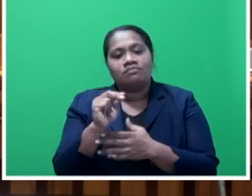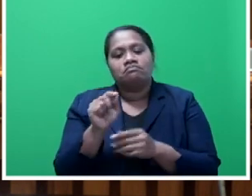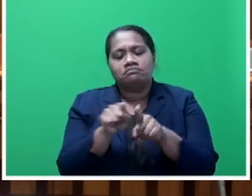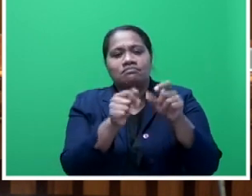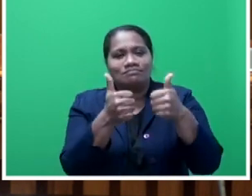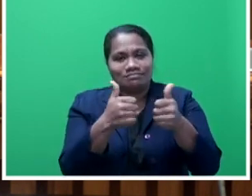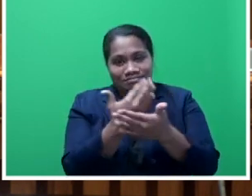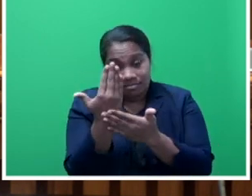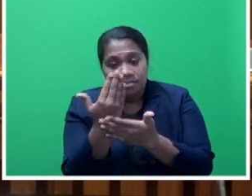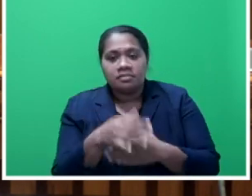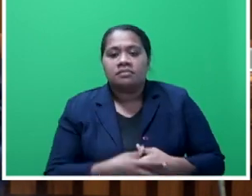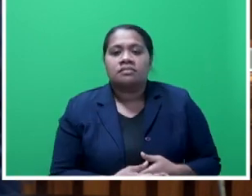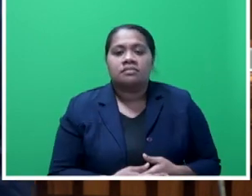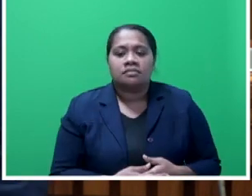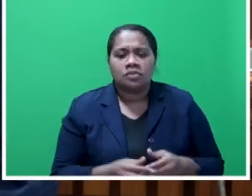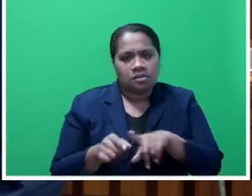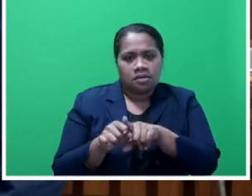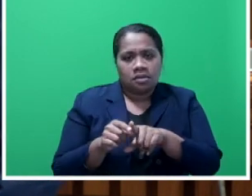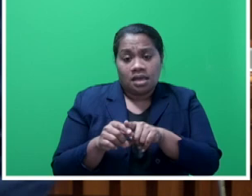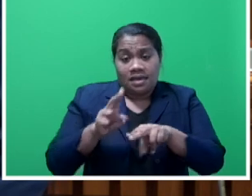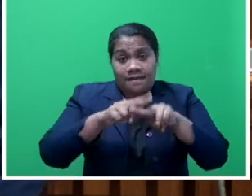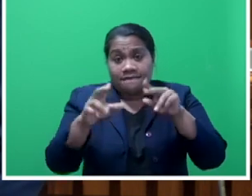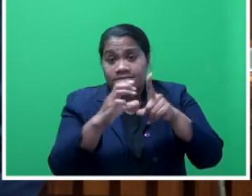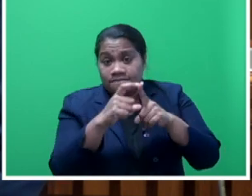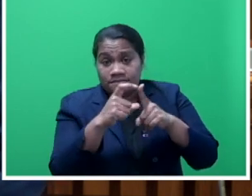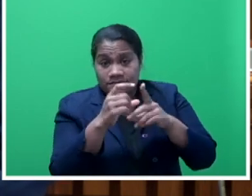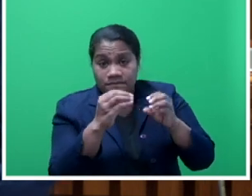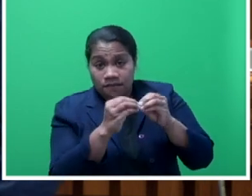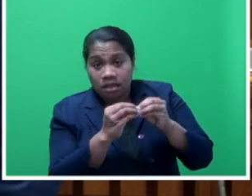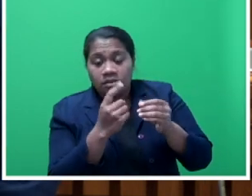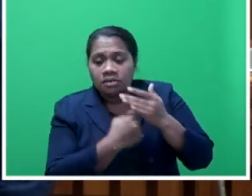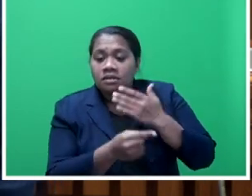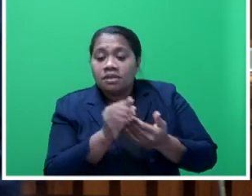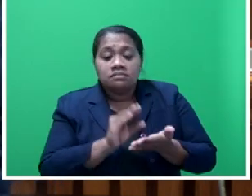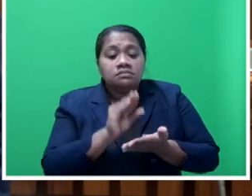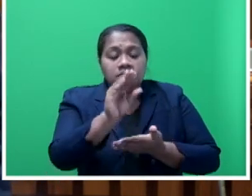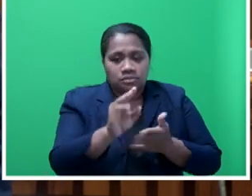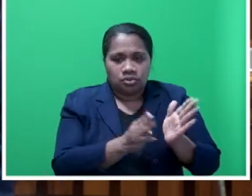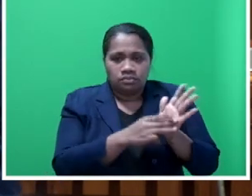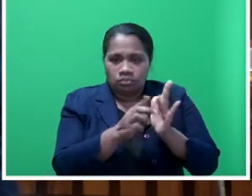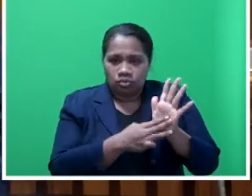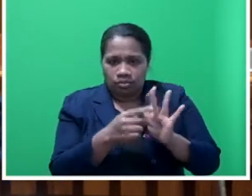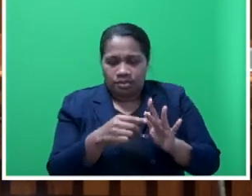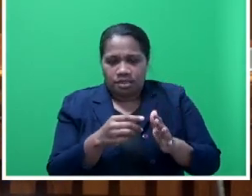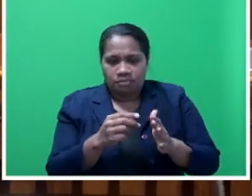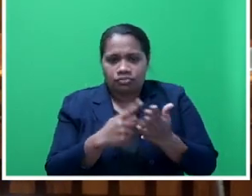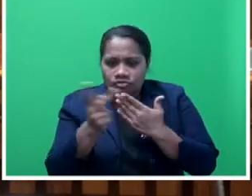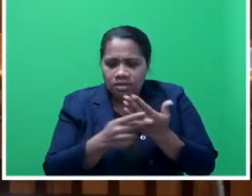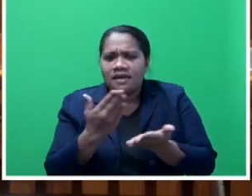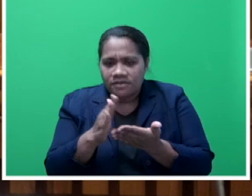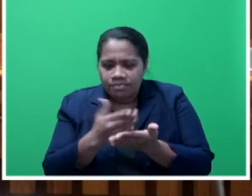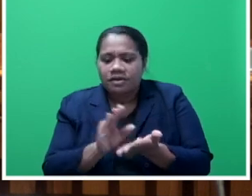was started, FDB lent to the MOMI project, FNPF lent to the MOMI project,